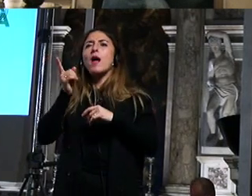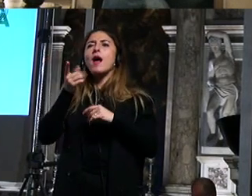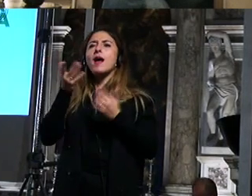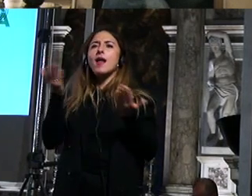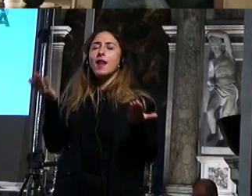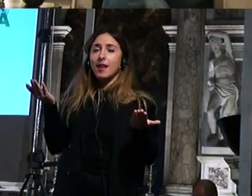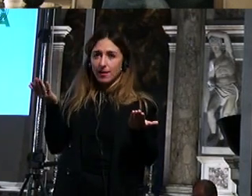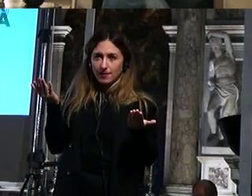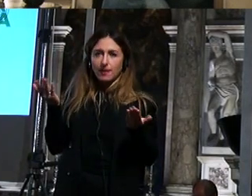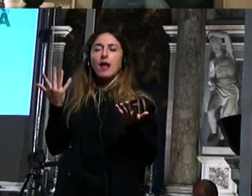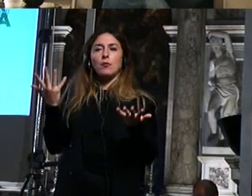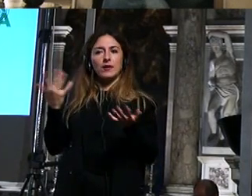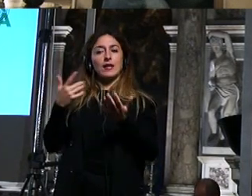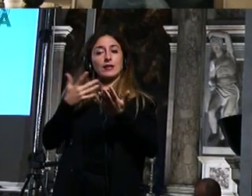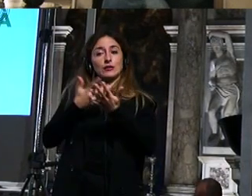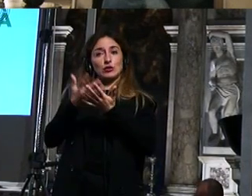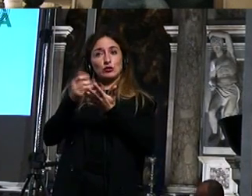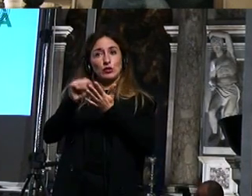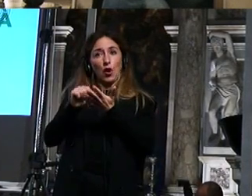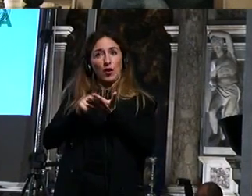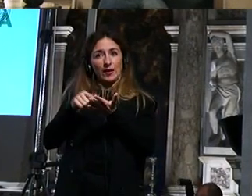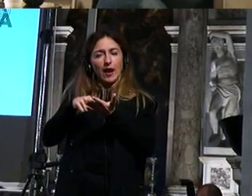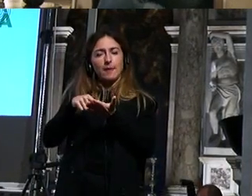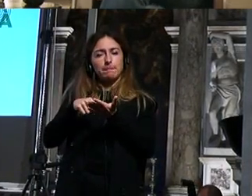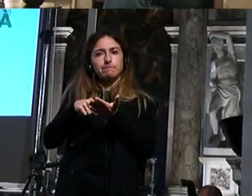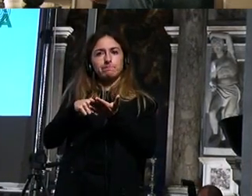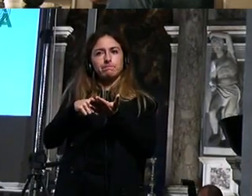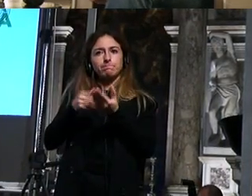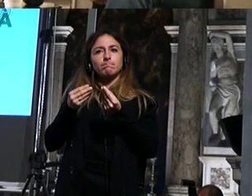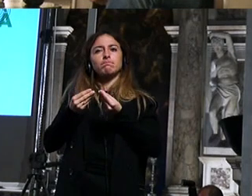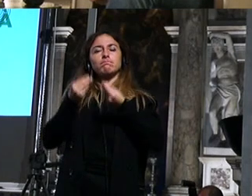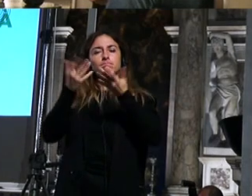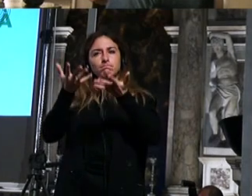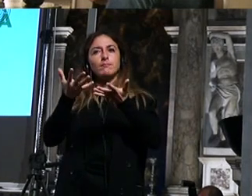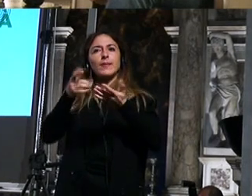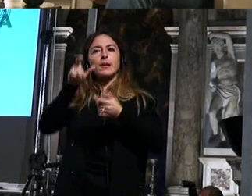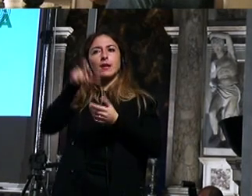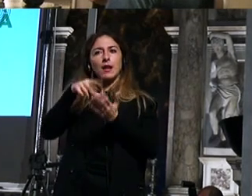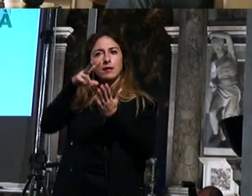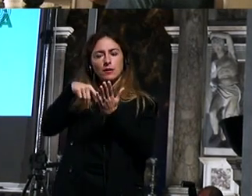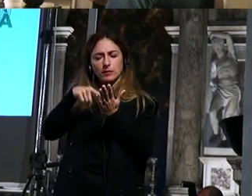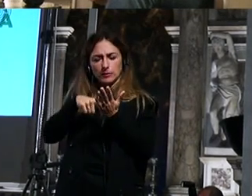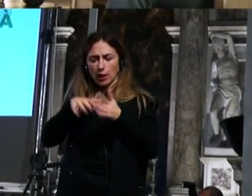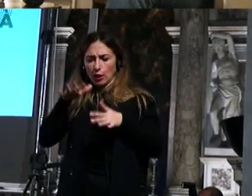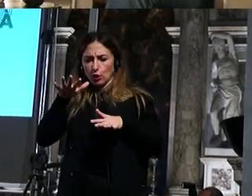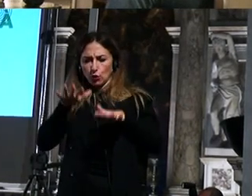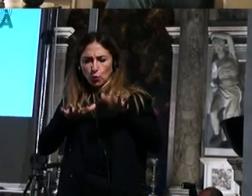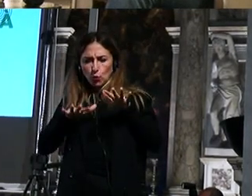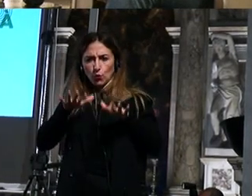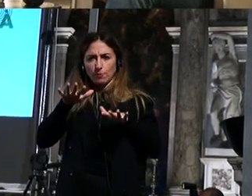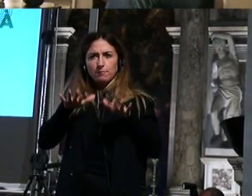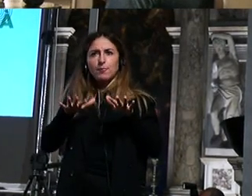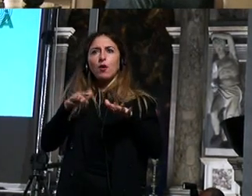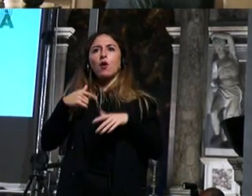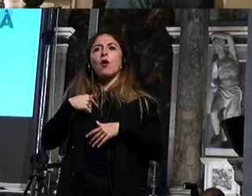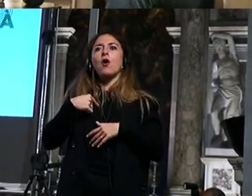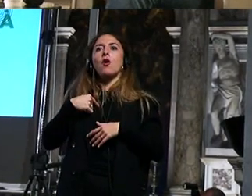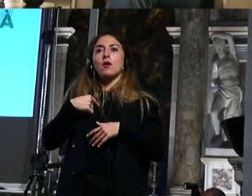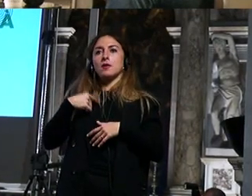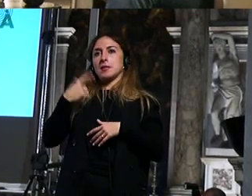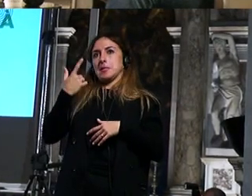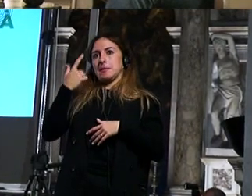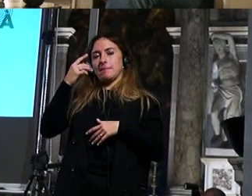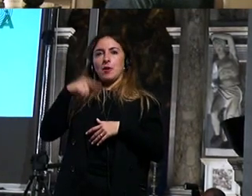tries to leave room for this uncertainty. I remember this was a story, I won't name the magazine or the editor, that felt this